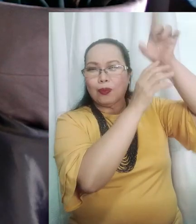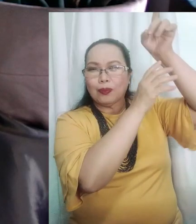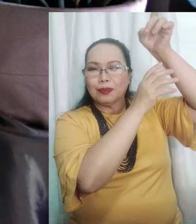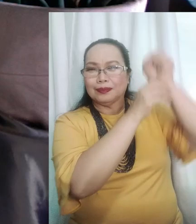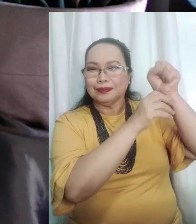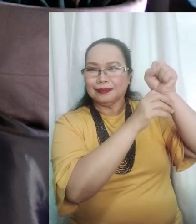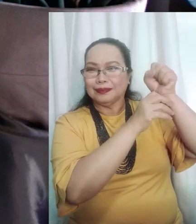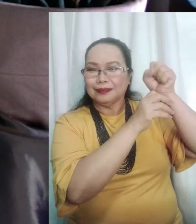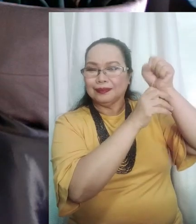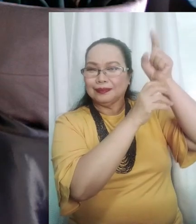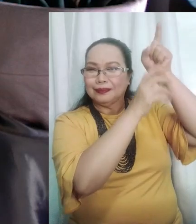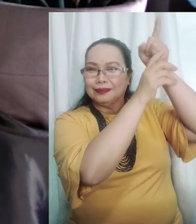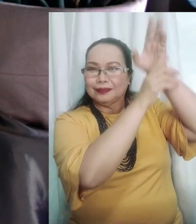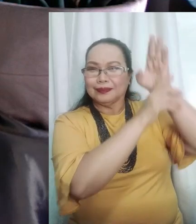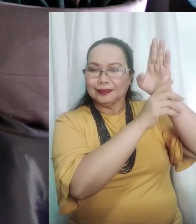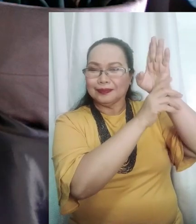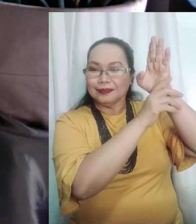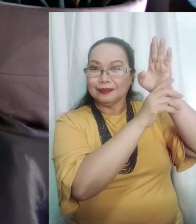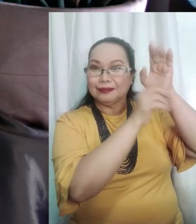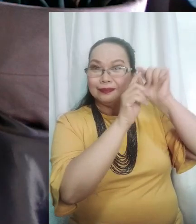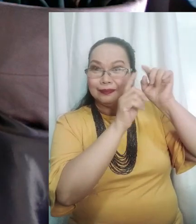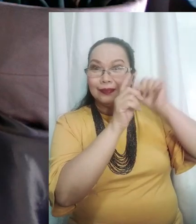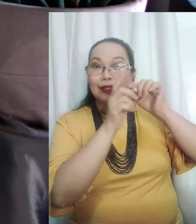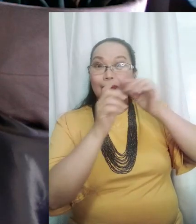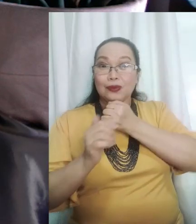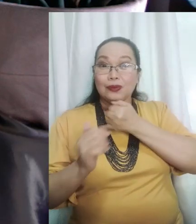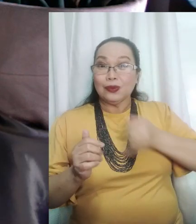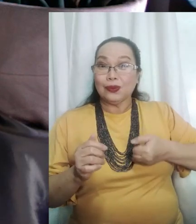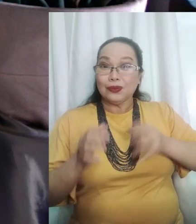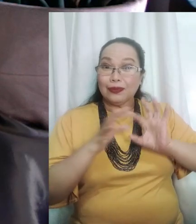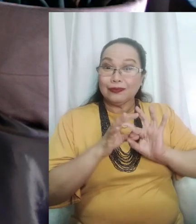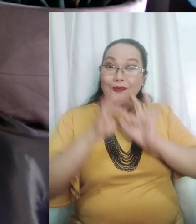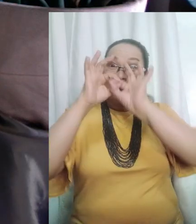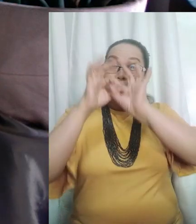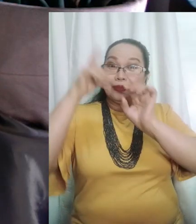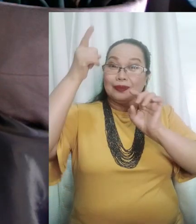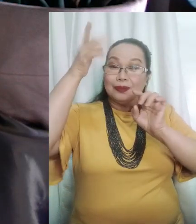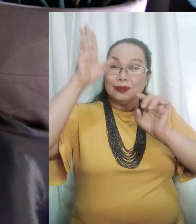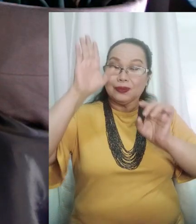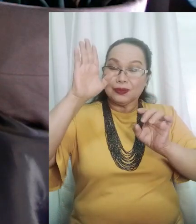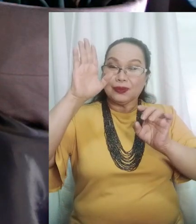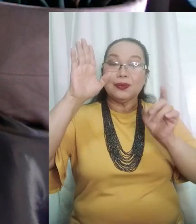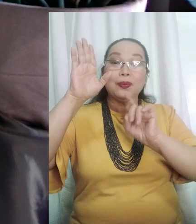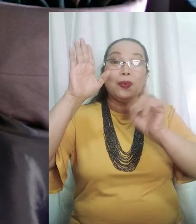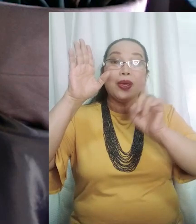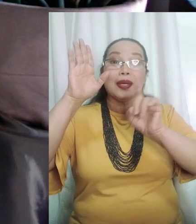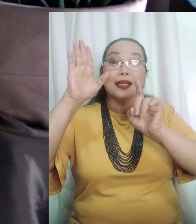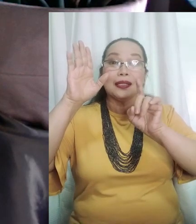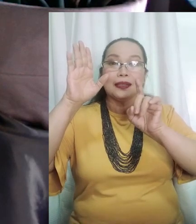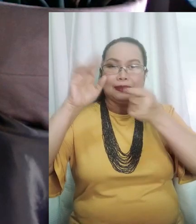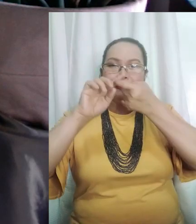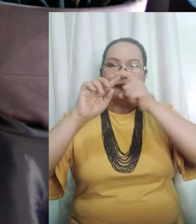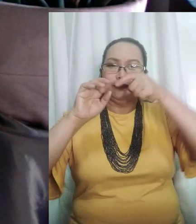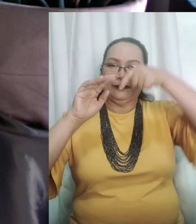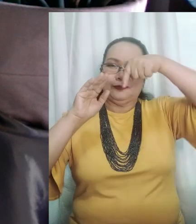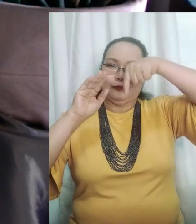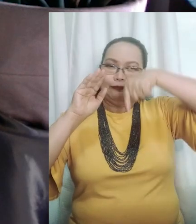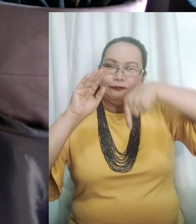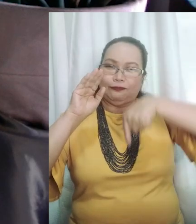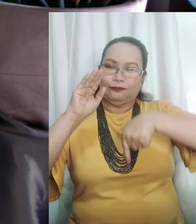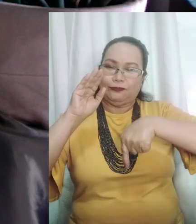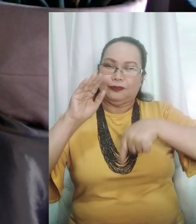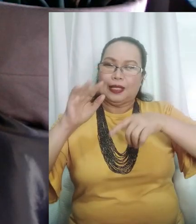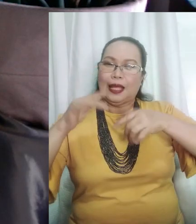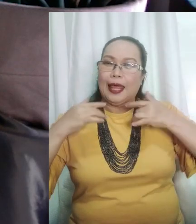God. But Joseph began connecting to God where? At the bottom of the pit,